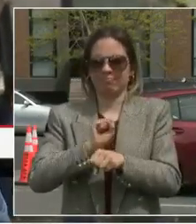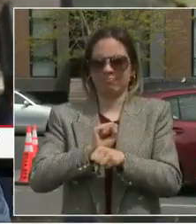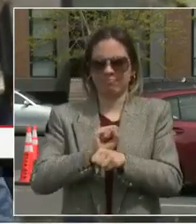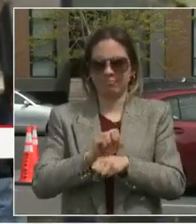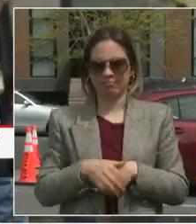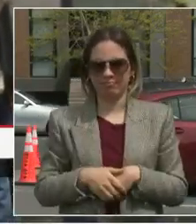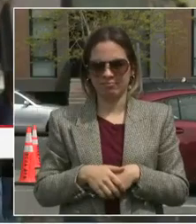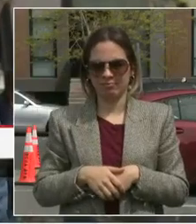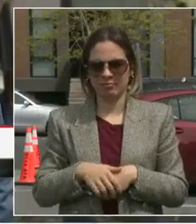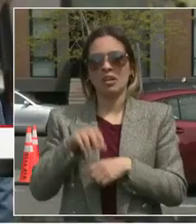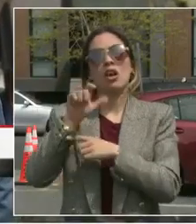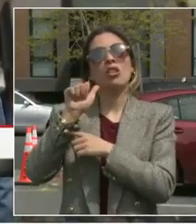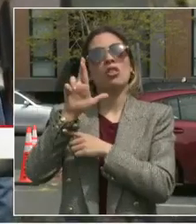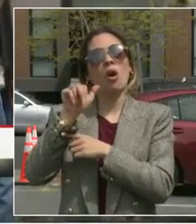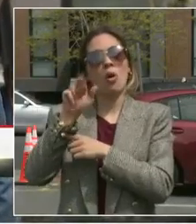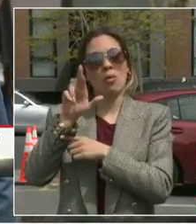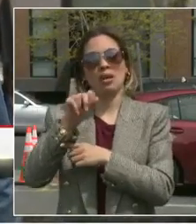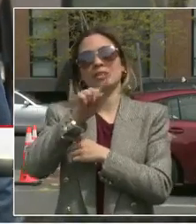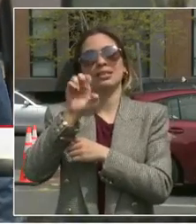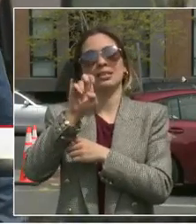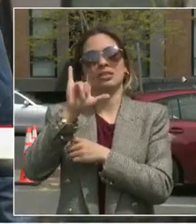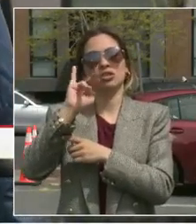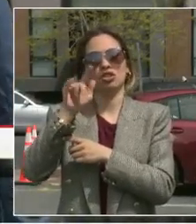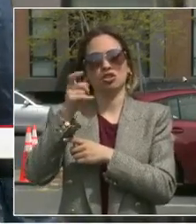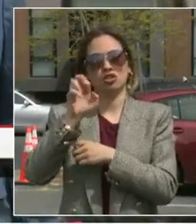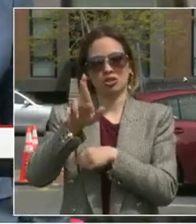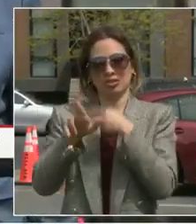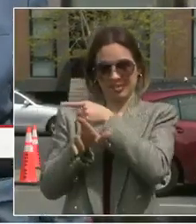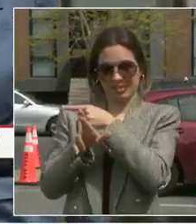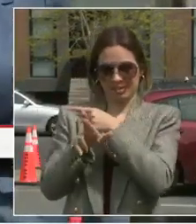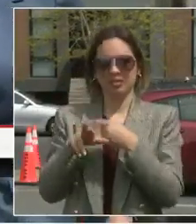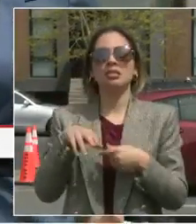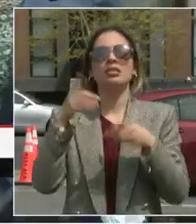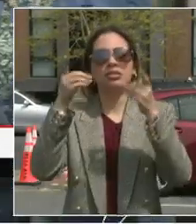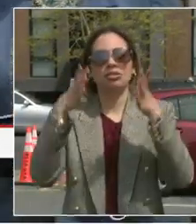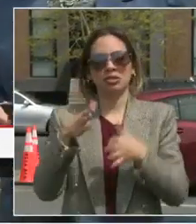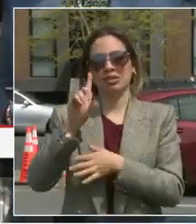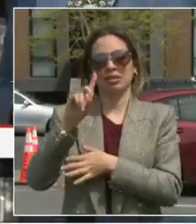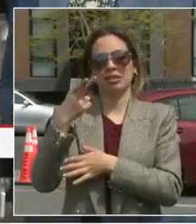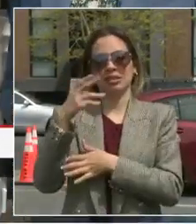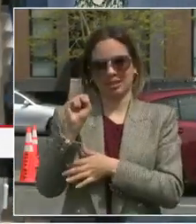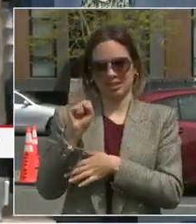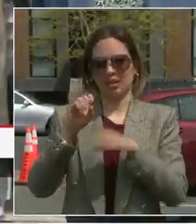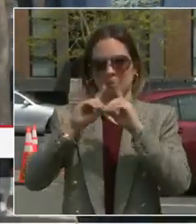Laura Zeilinger, the Director of the Department of Human Services.